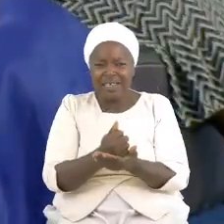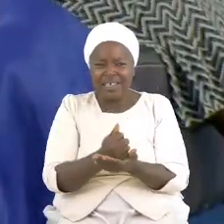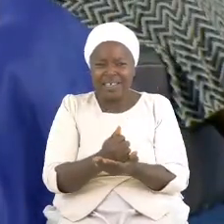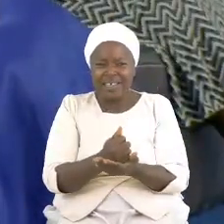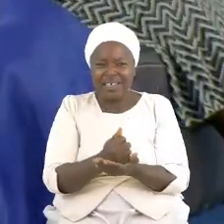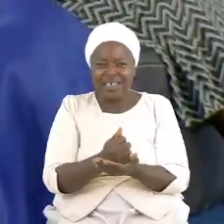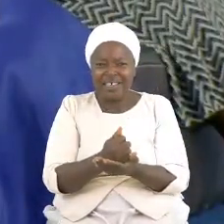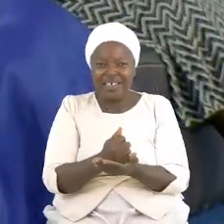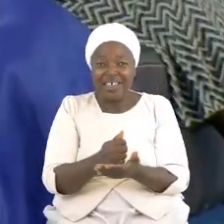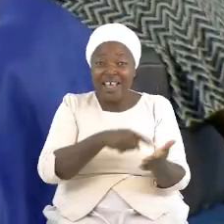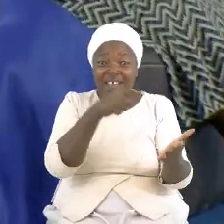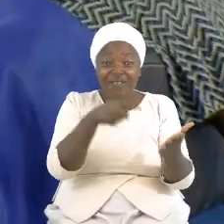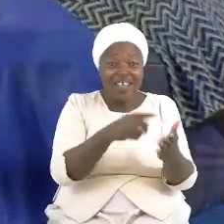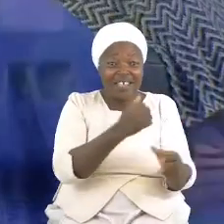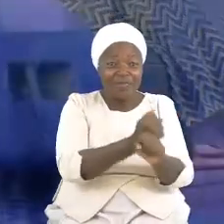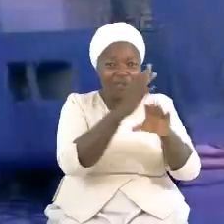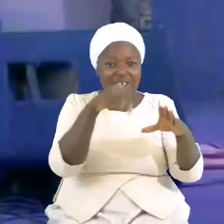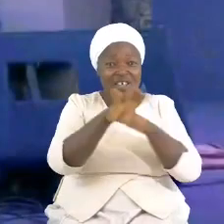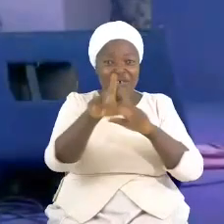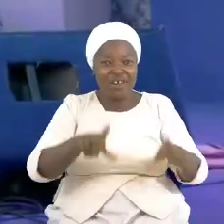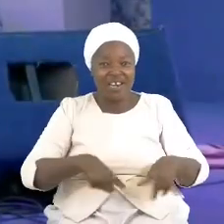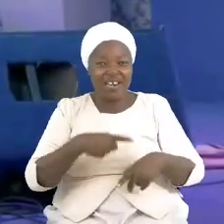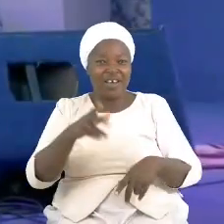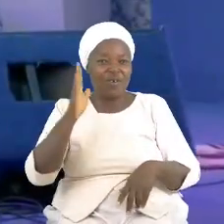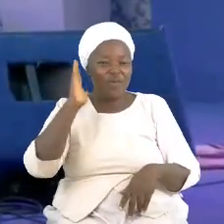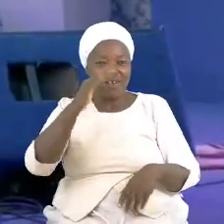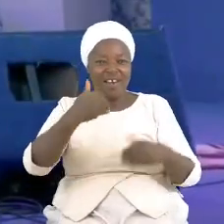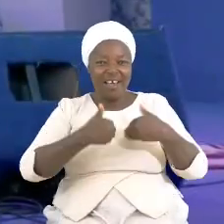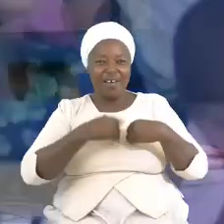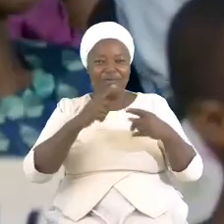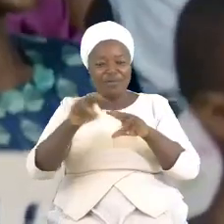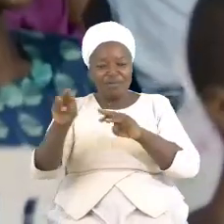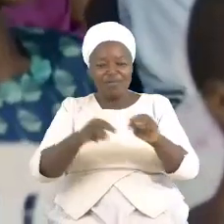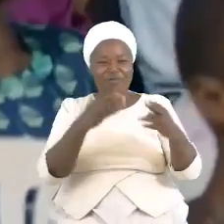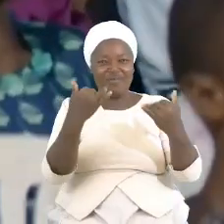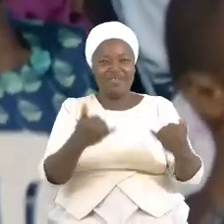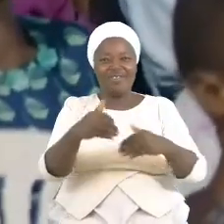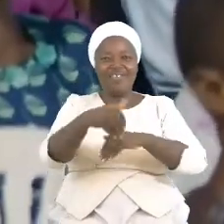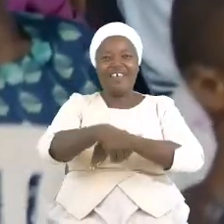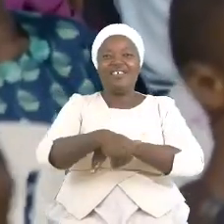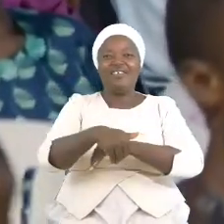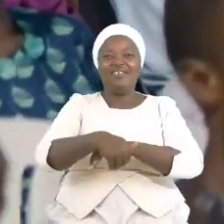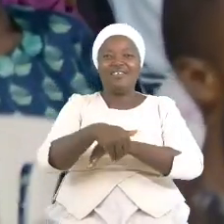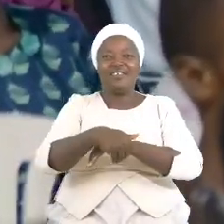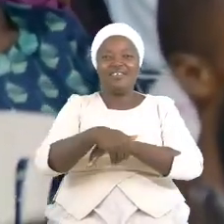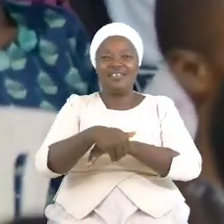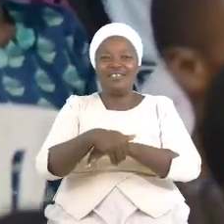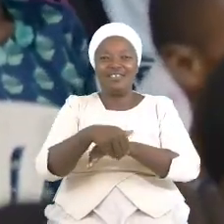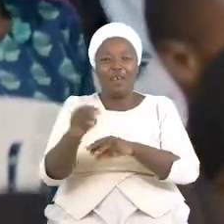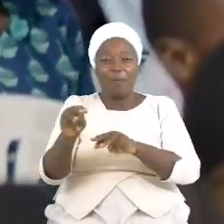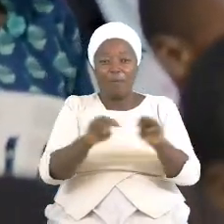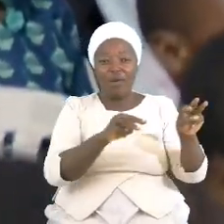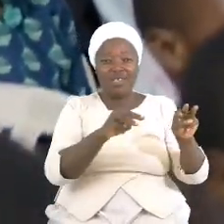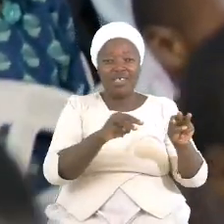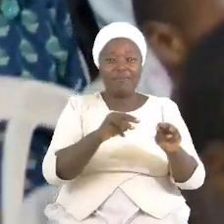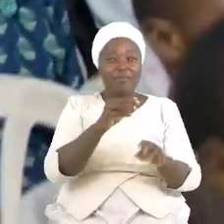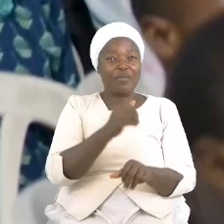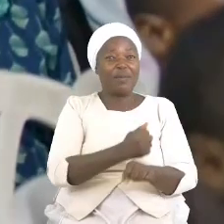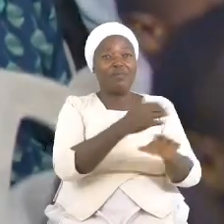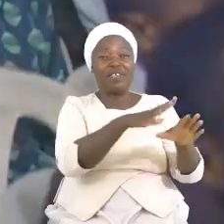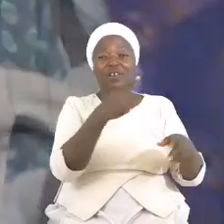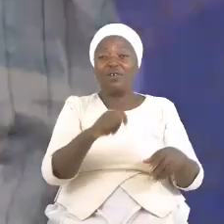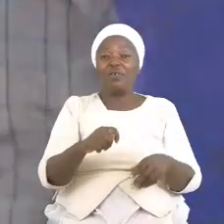This mountain in your life will have to move tonight. Mountain of sickness, it has to move